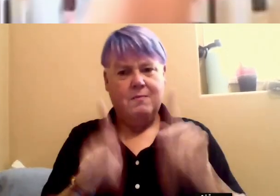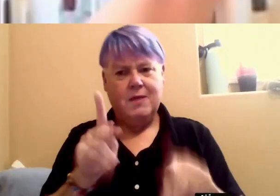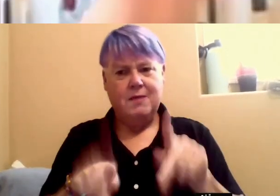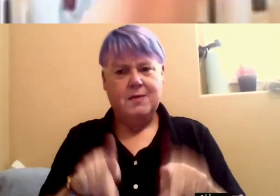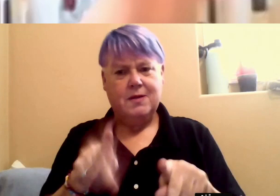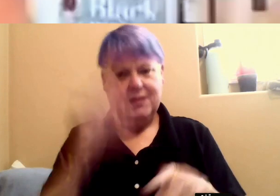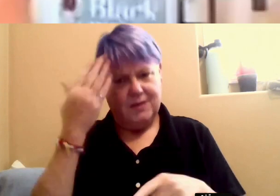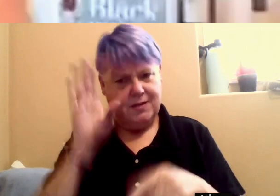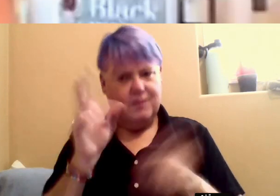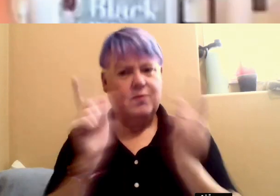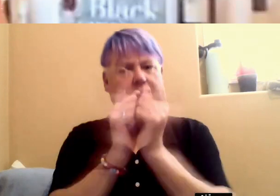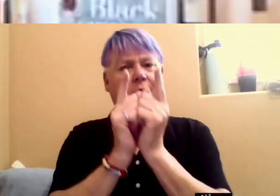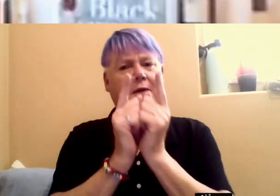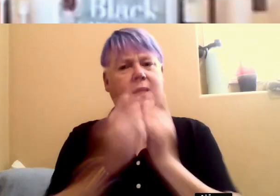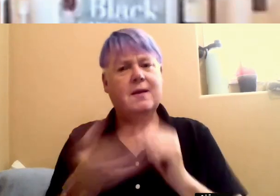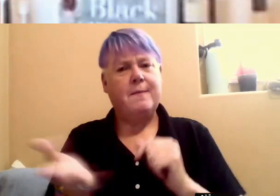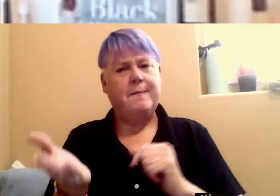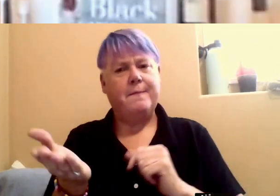meet him,